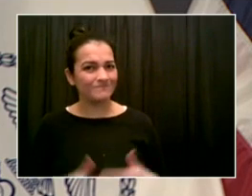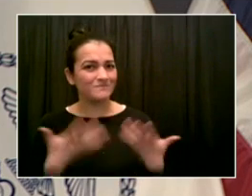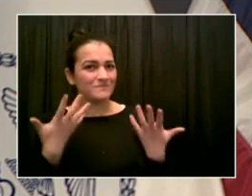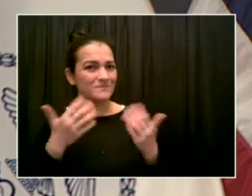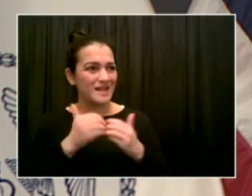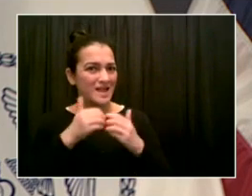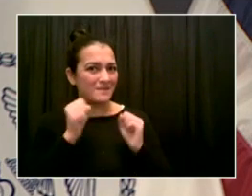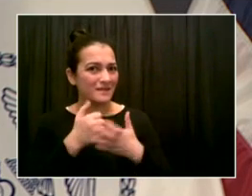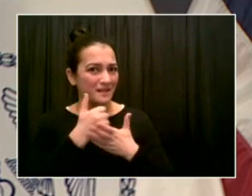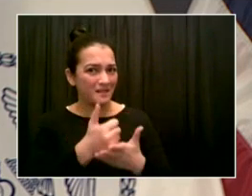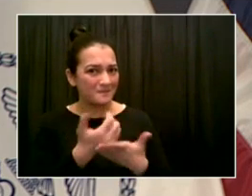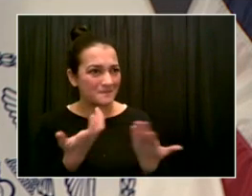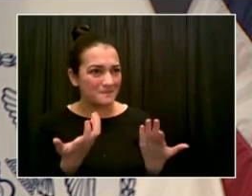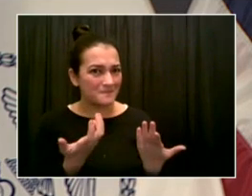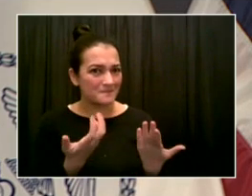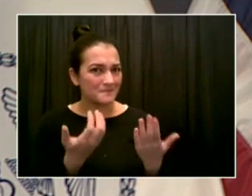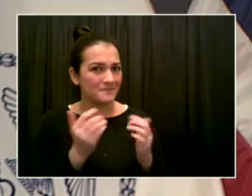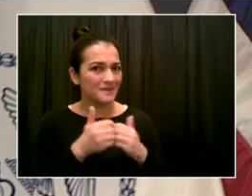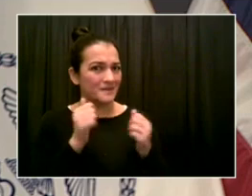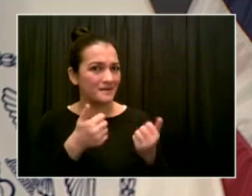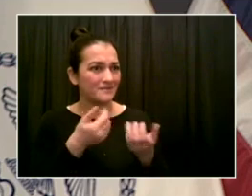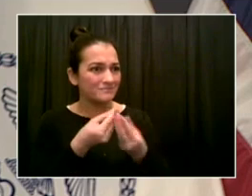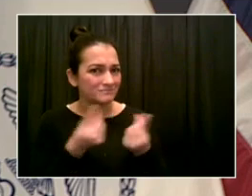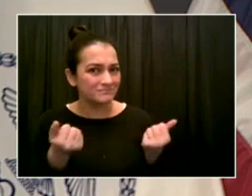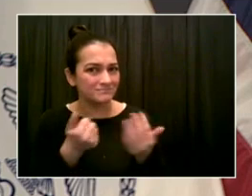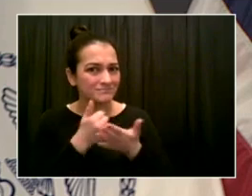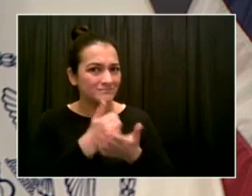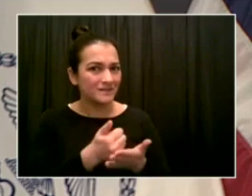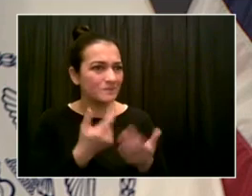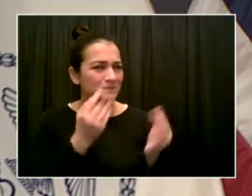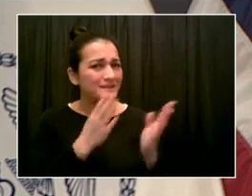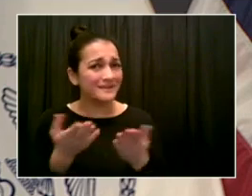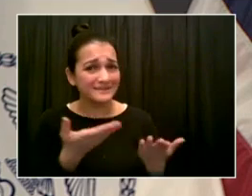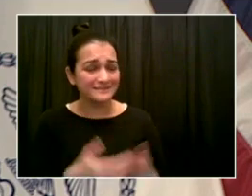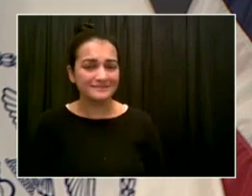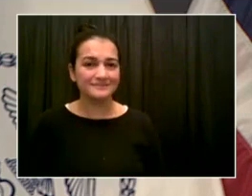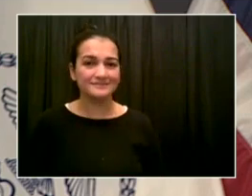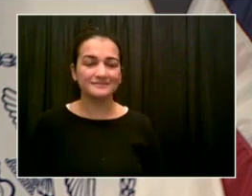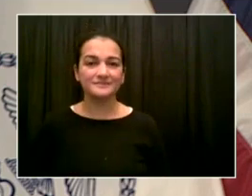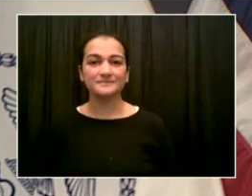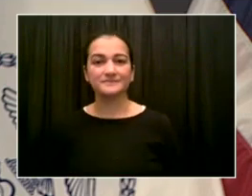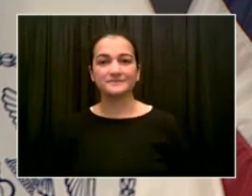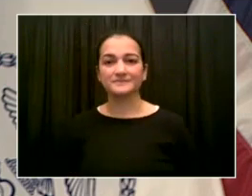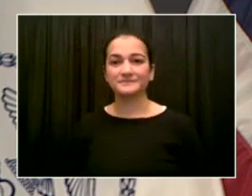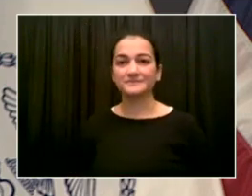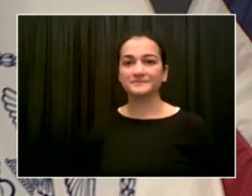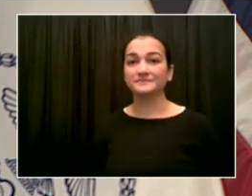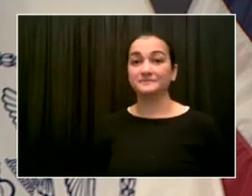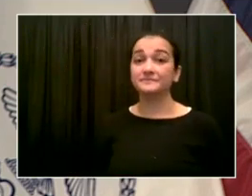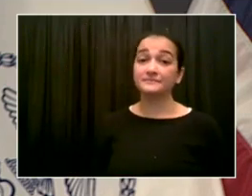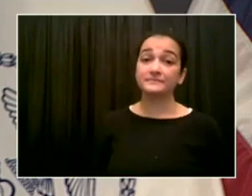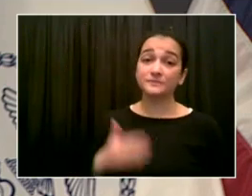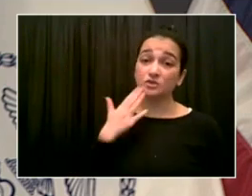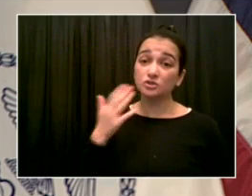is your plan? Yeah, Abu, a crucial question. Thank you. Very powerful question.